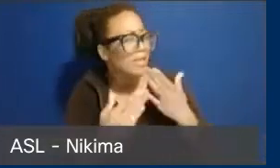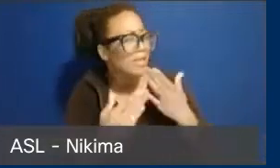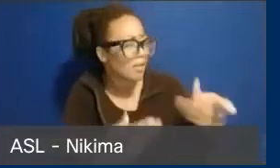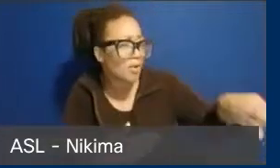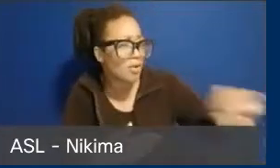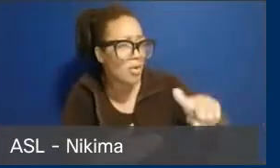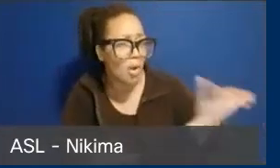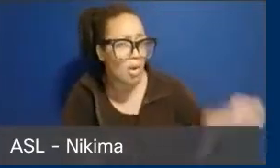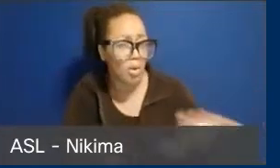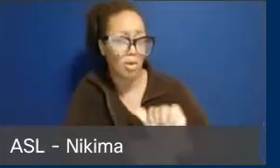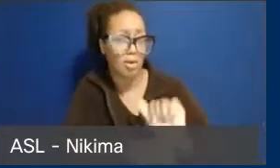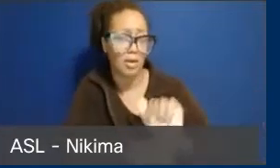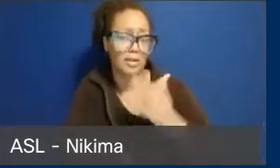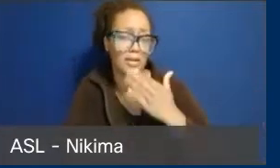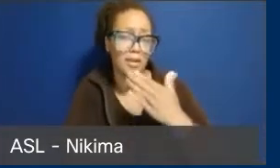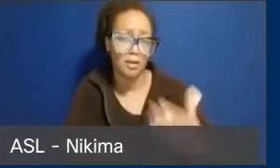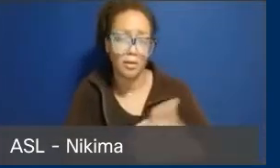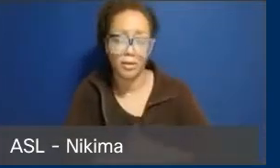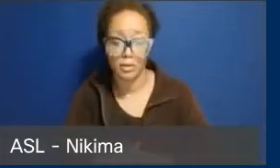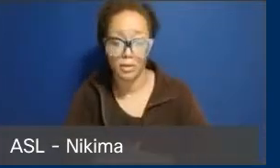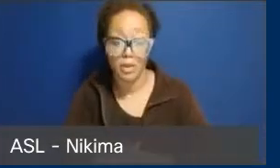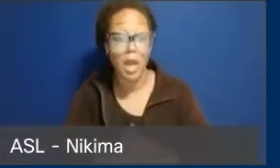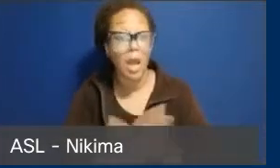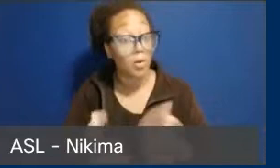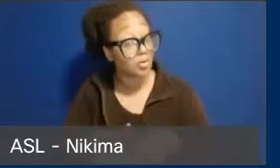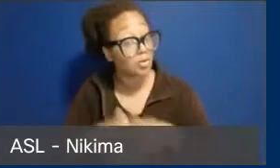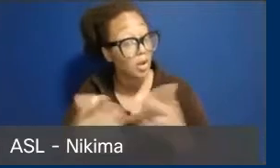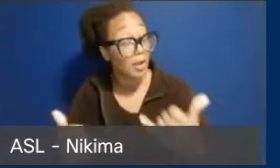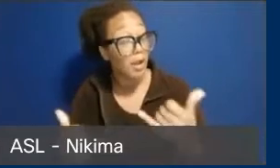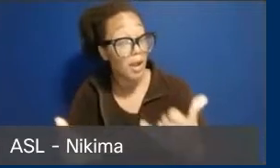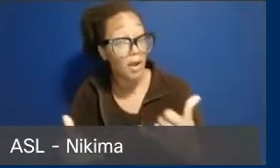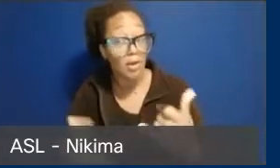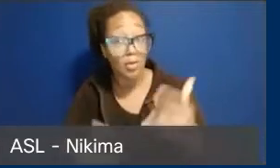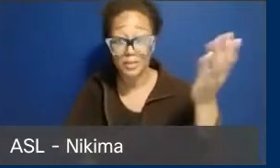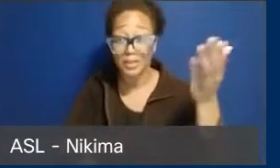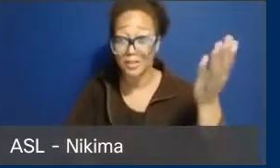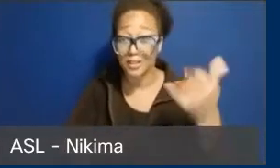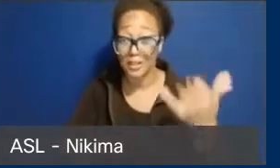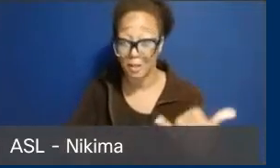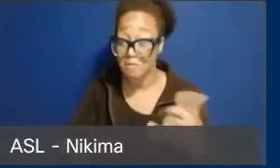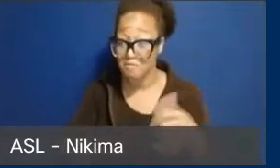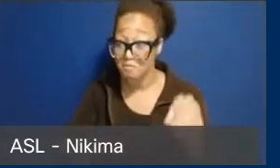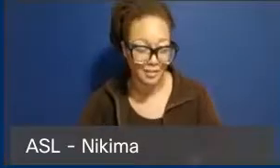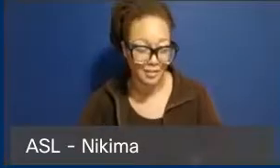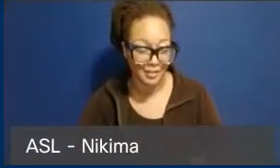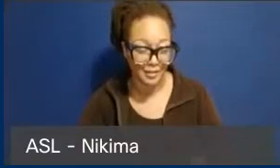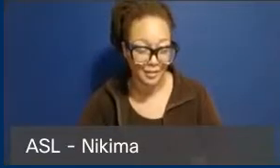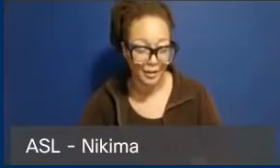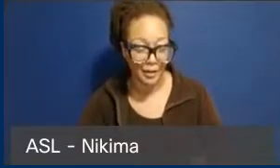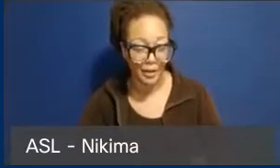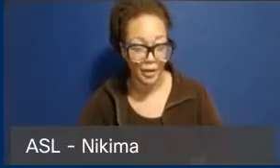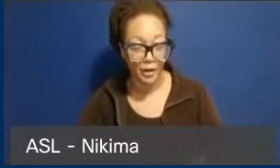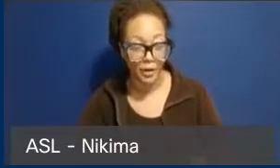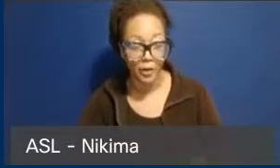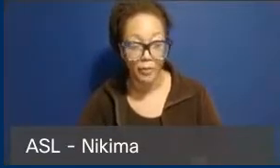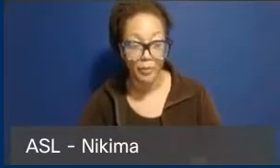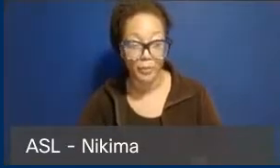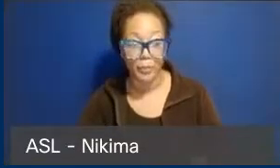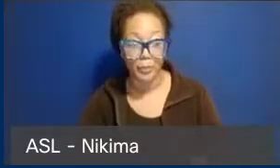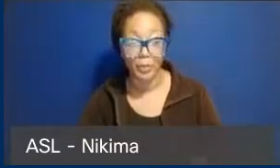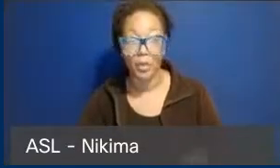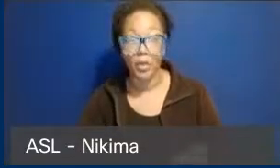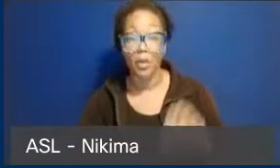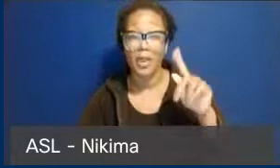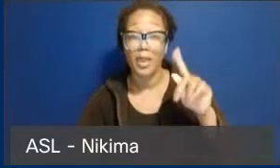you. So I'd like to get started with the presentation now. So I'm going to start with